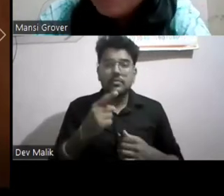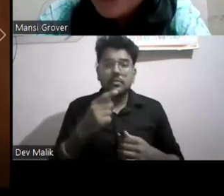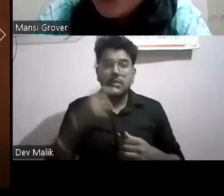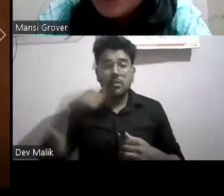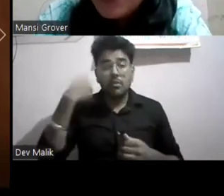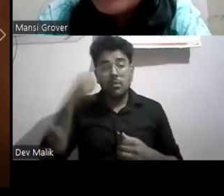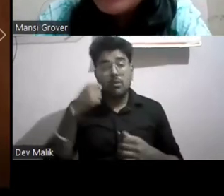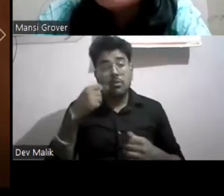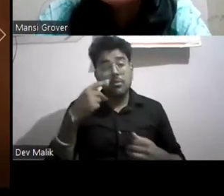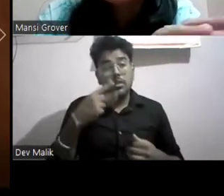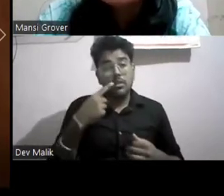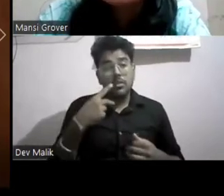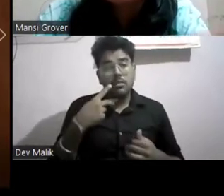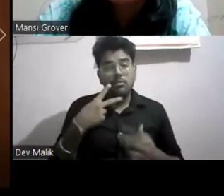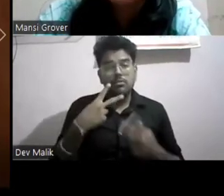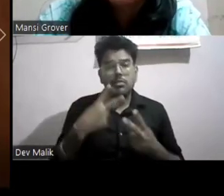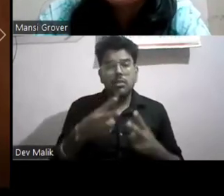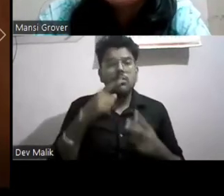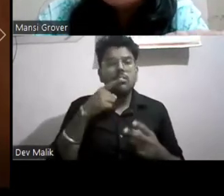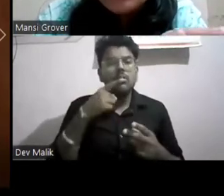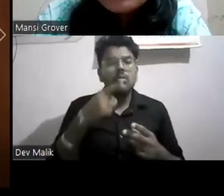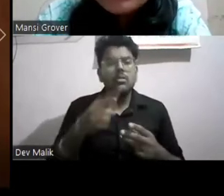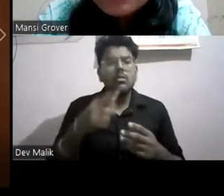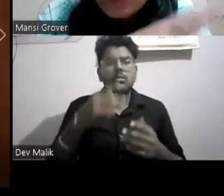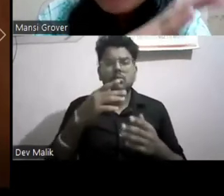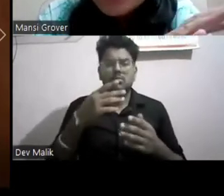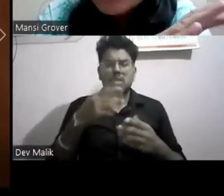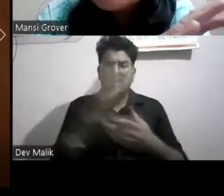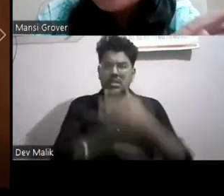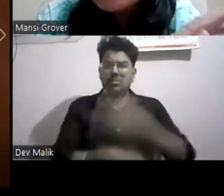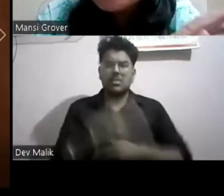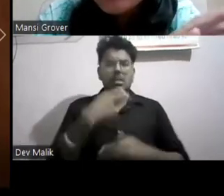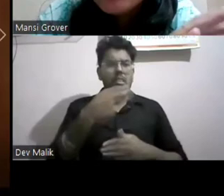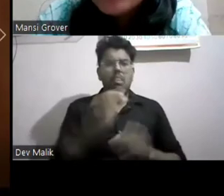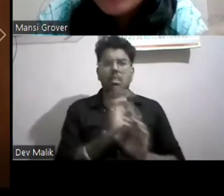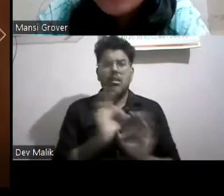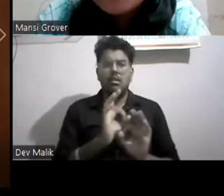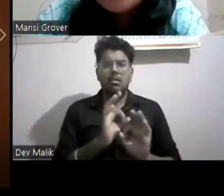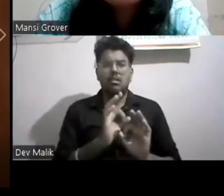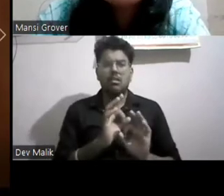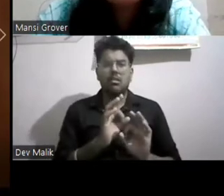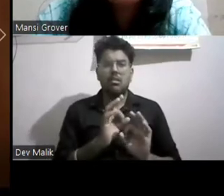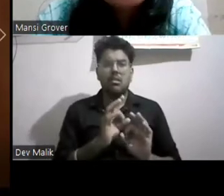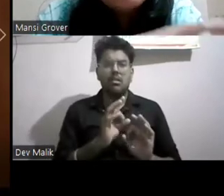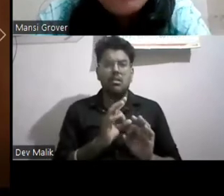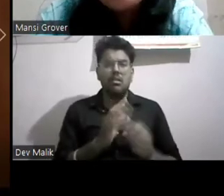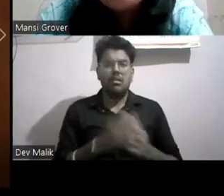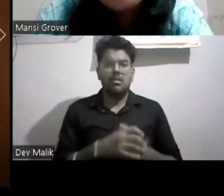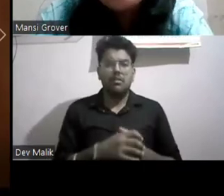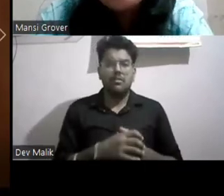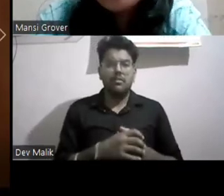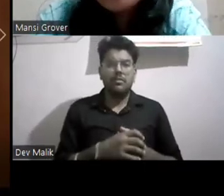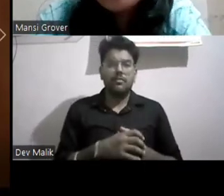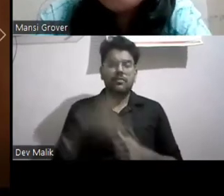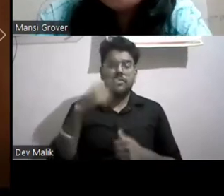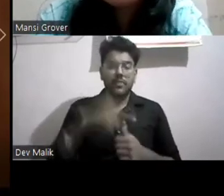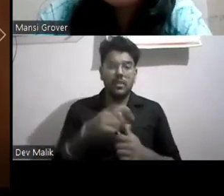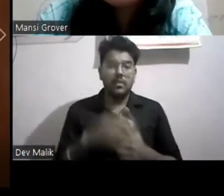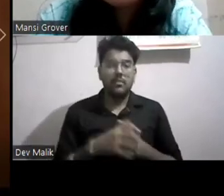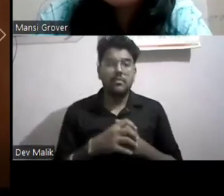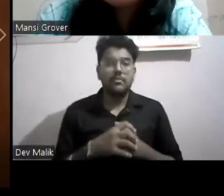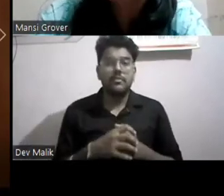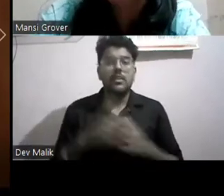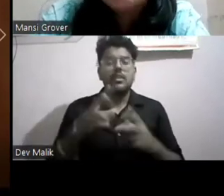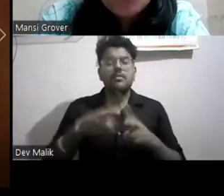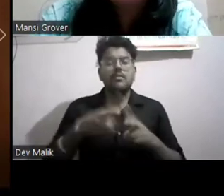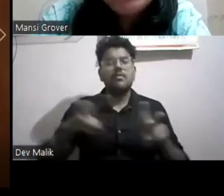named. And I think this is something that is observed, you know, that one can observe in a lot of films where,